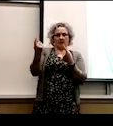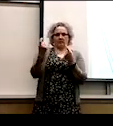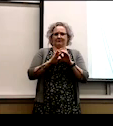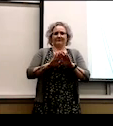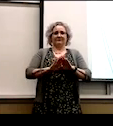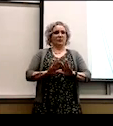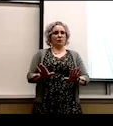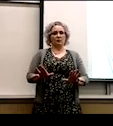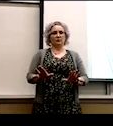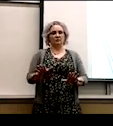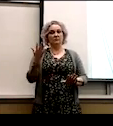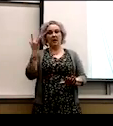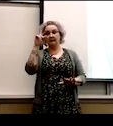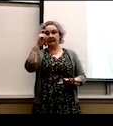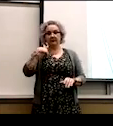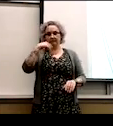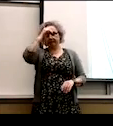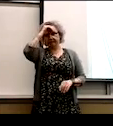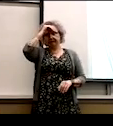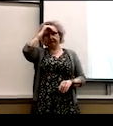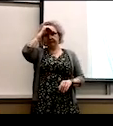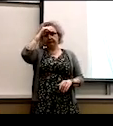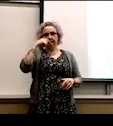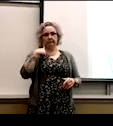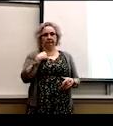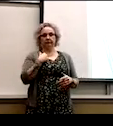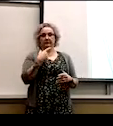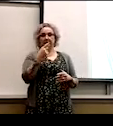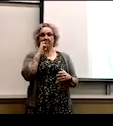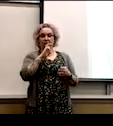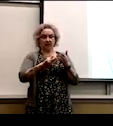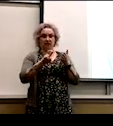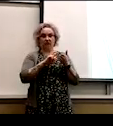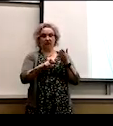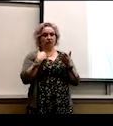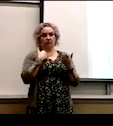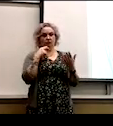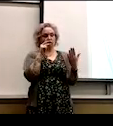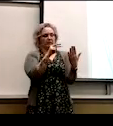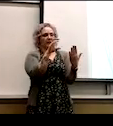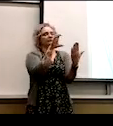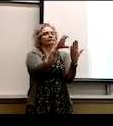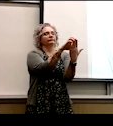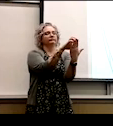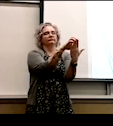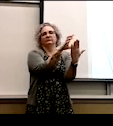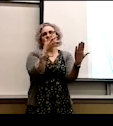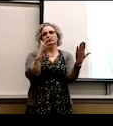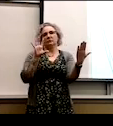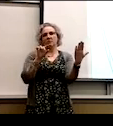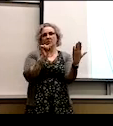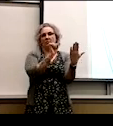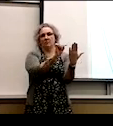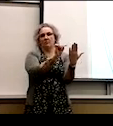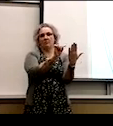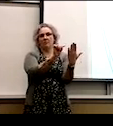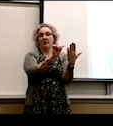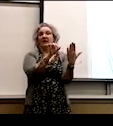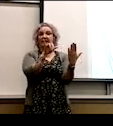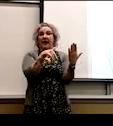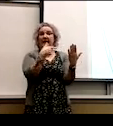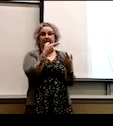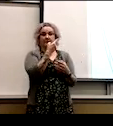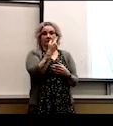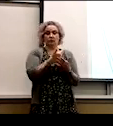article. It also is involved in inflammation. So that's new research since I did this